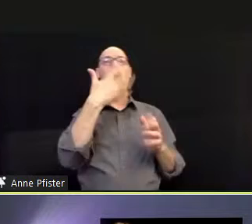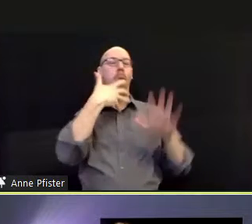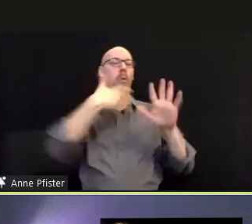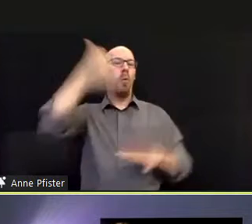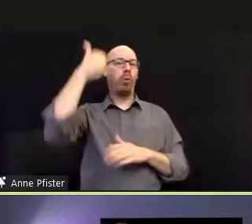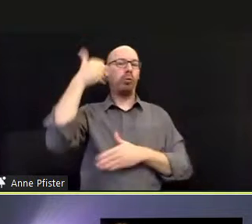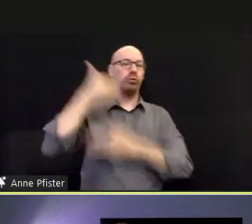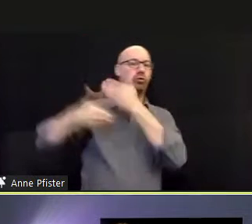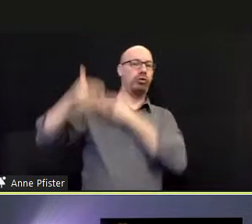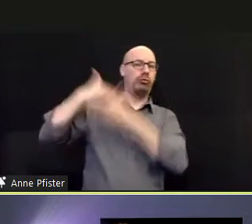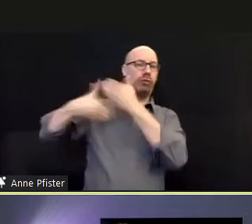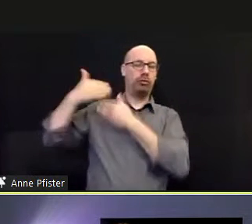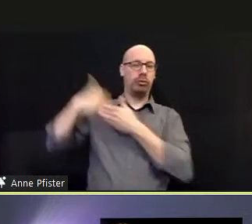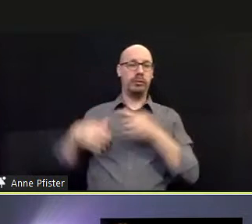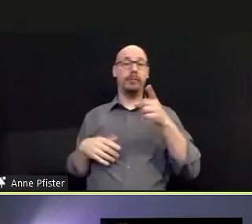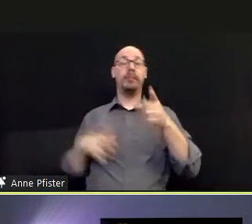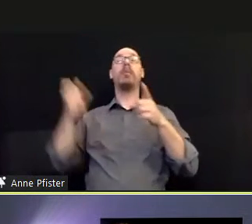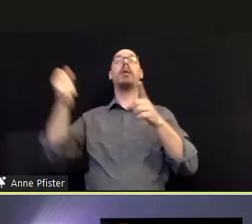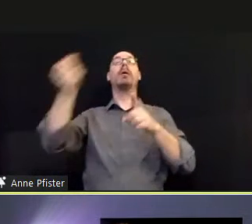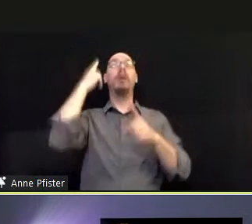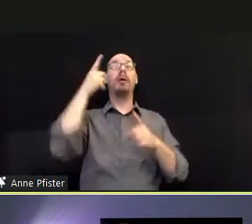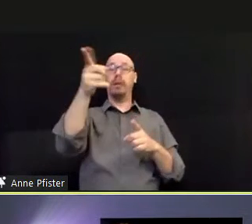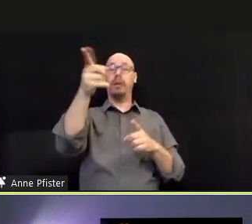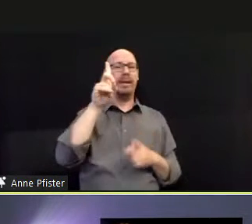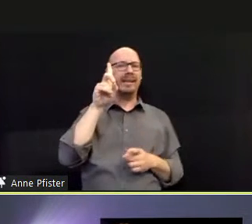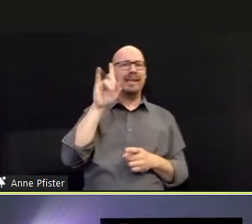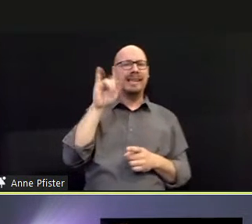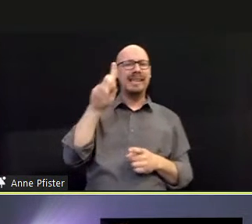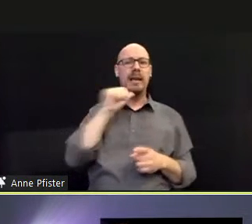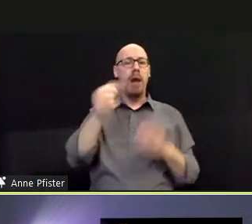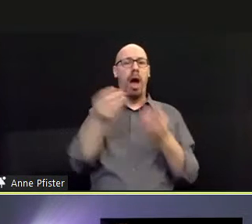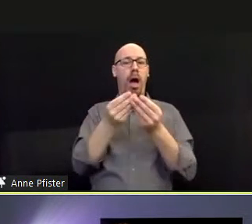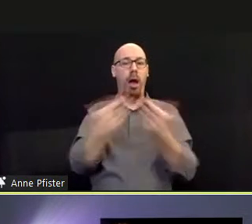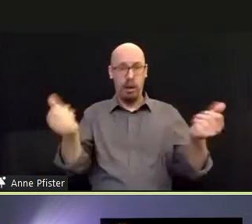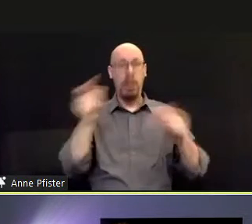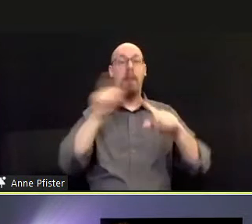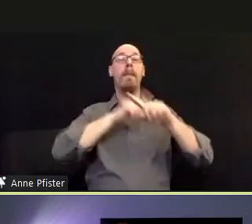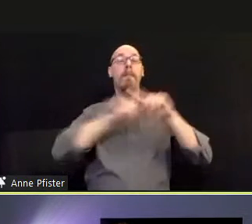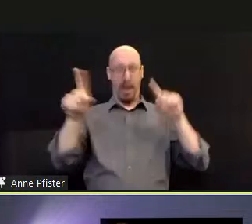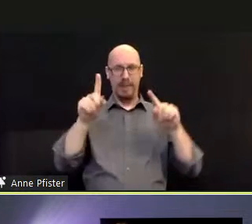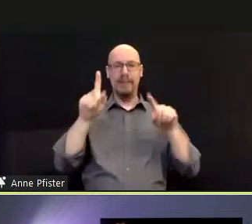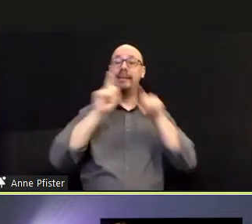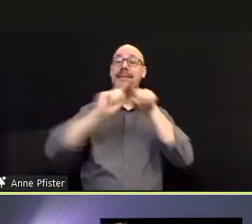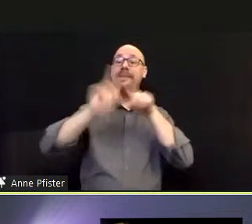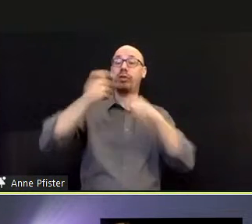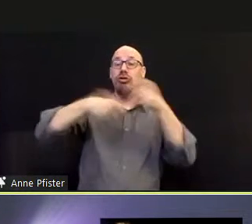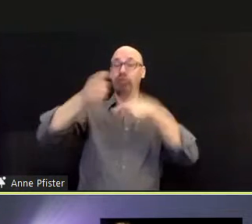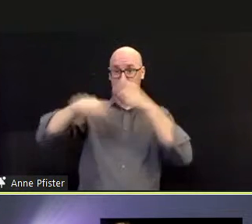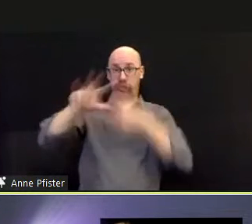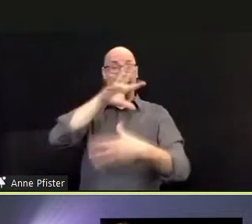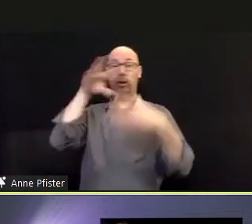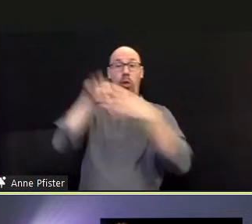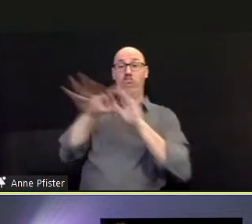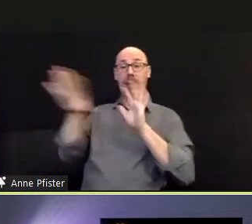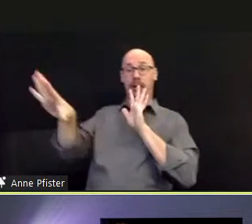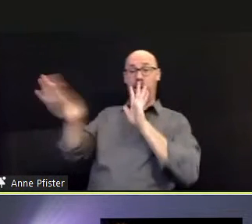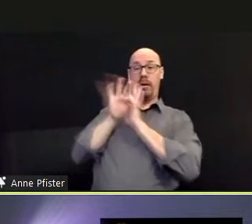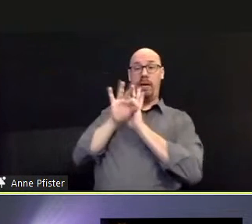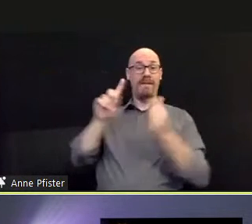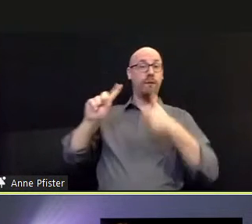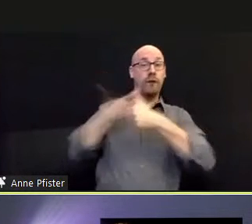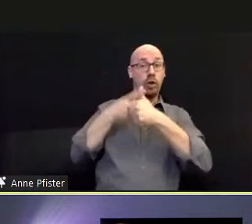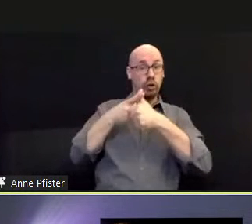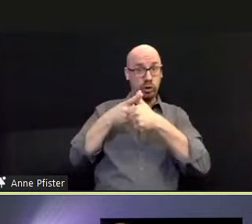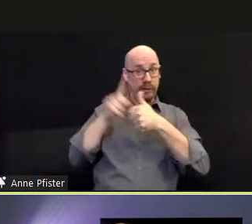No, of course, this has not disappeared, but a series of changes, including the appointment of the first in 80 years,